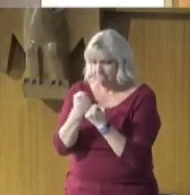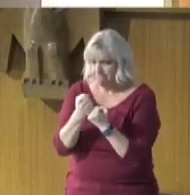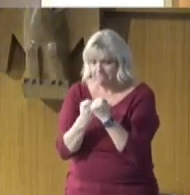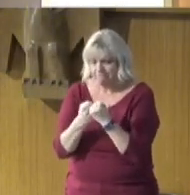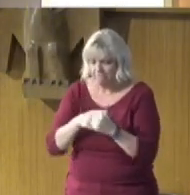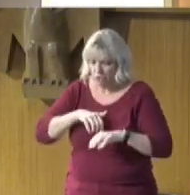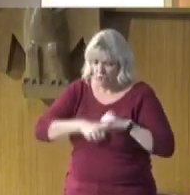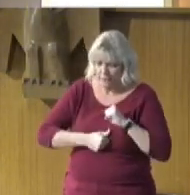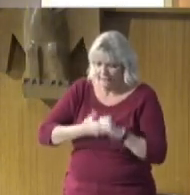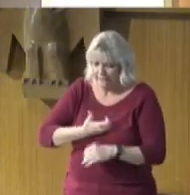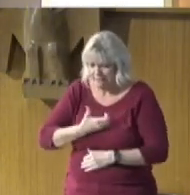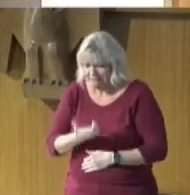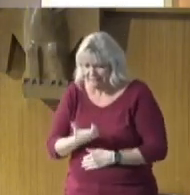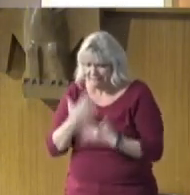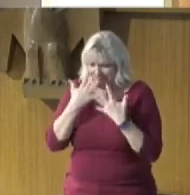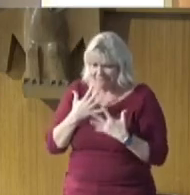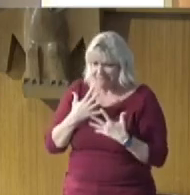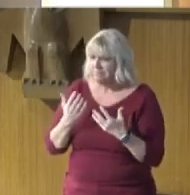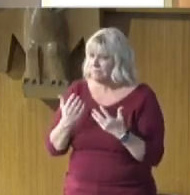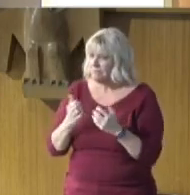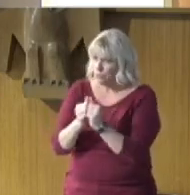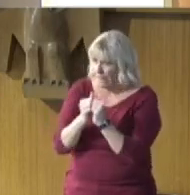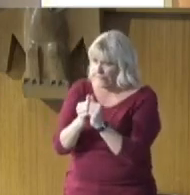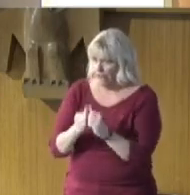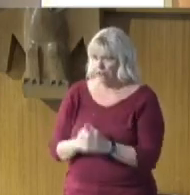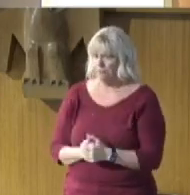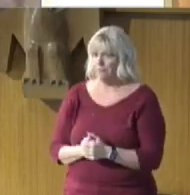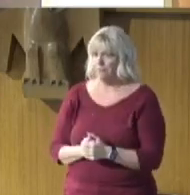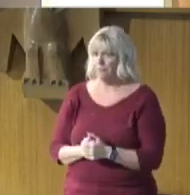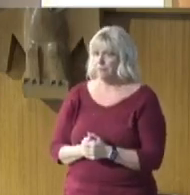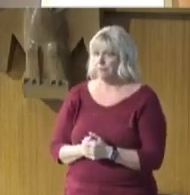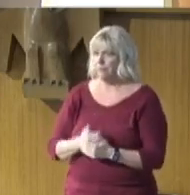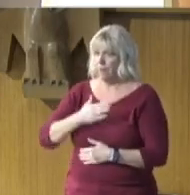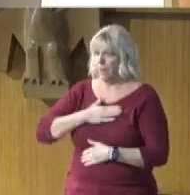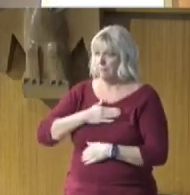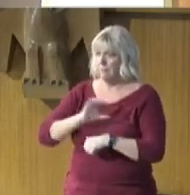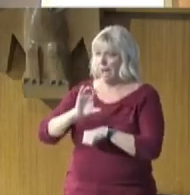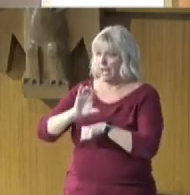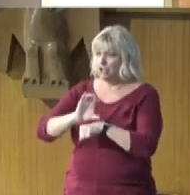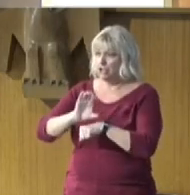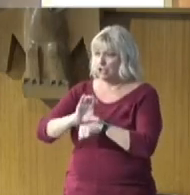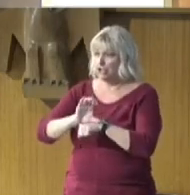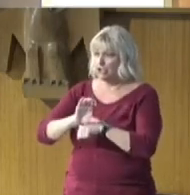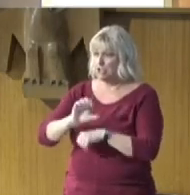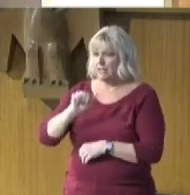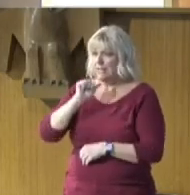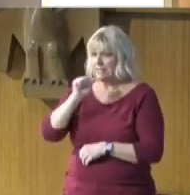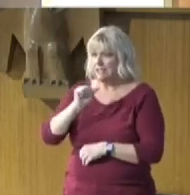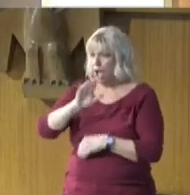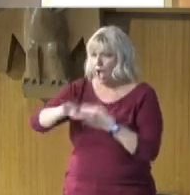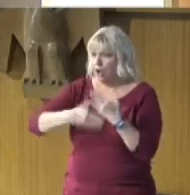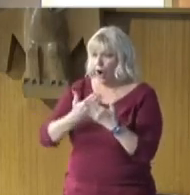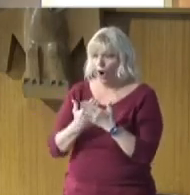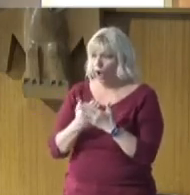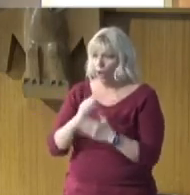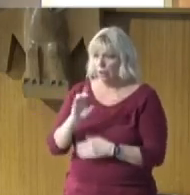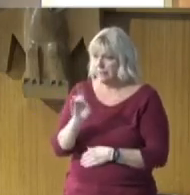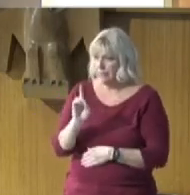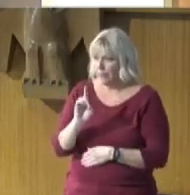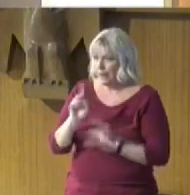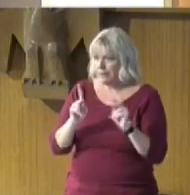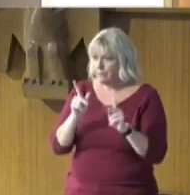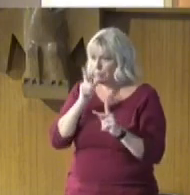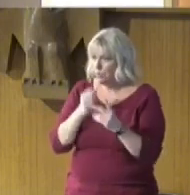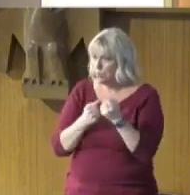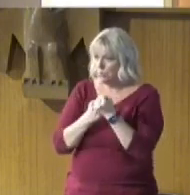and express our heartache. Now, my church is not made up of all Harris supporters. And there were some